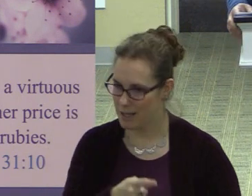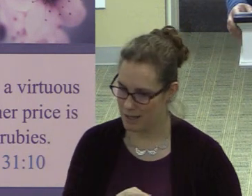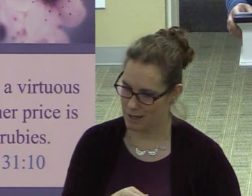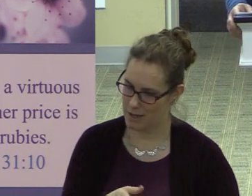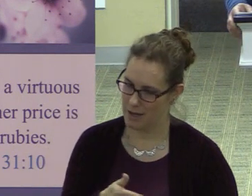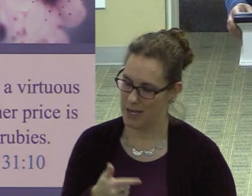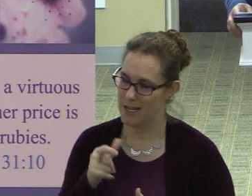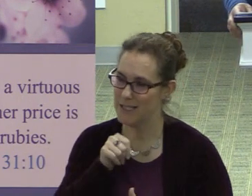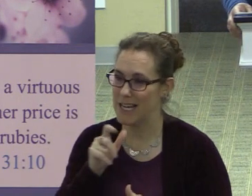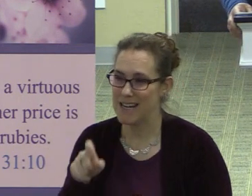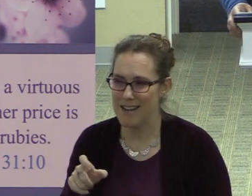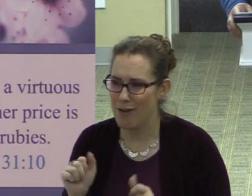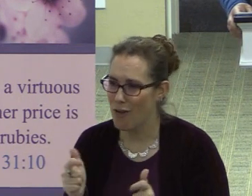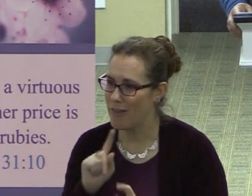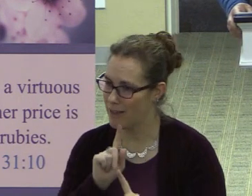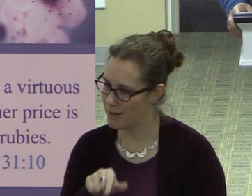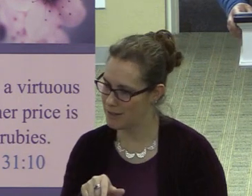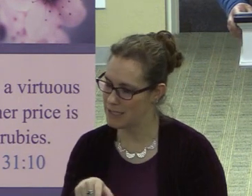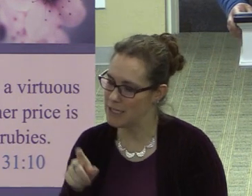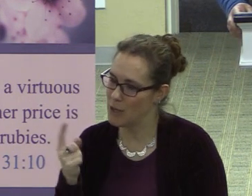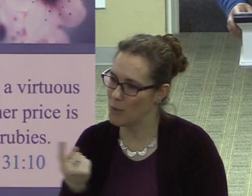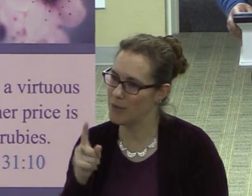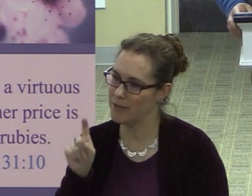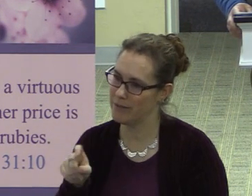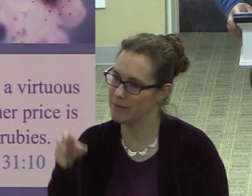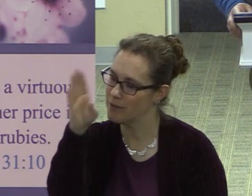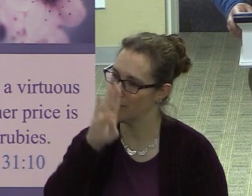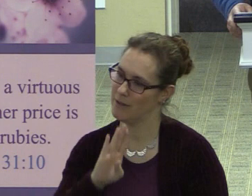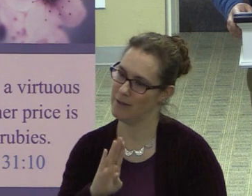answers. He simply needs God.